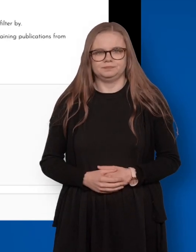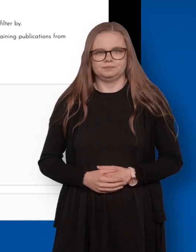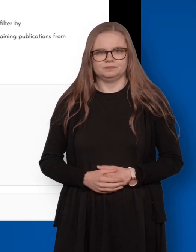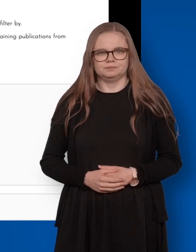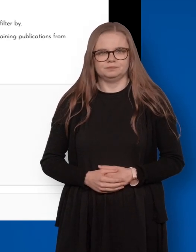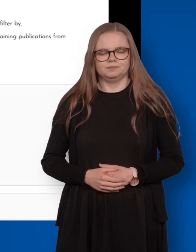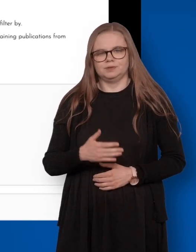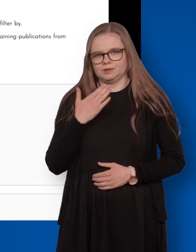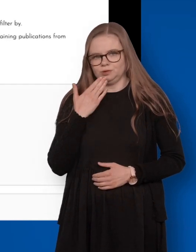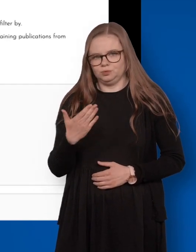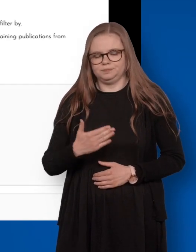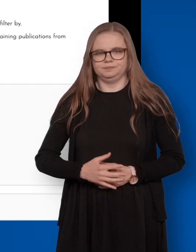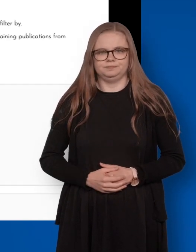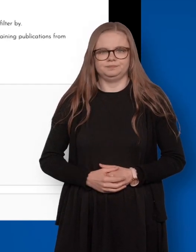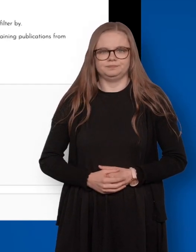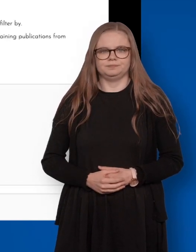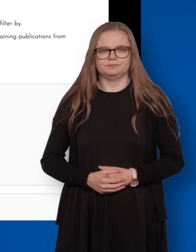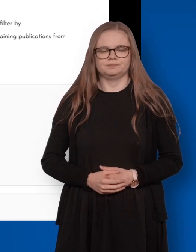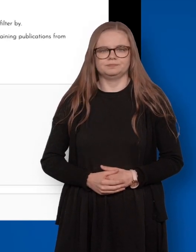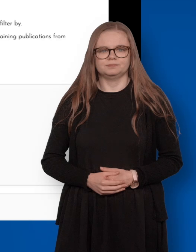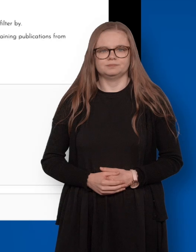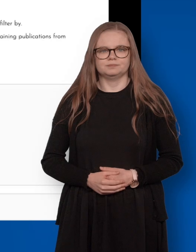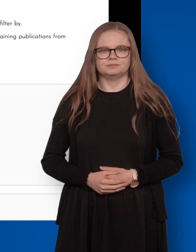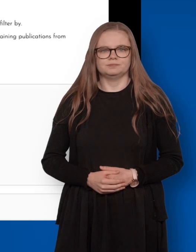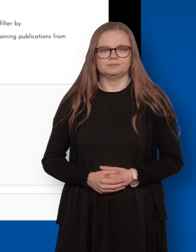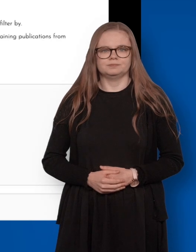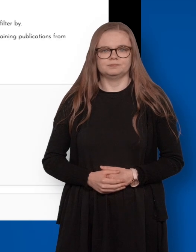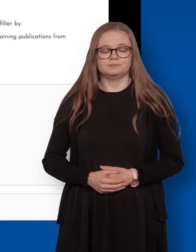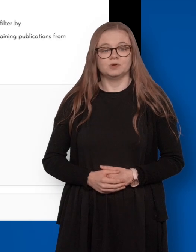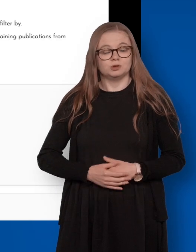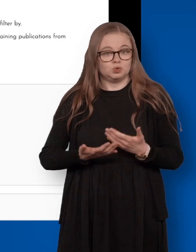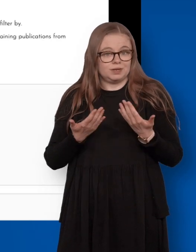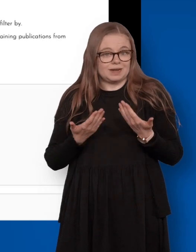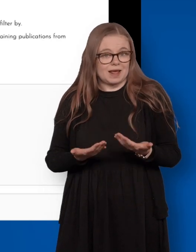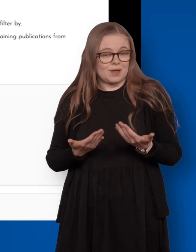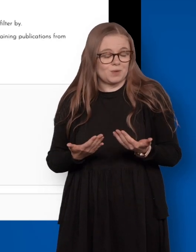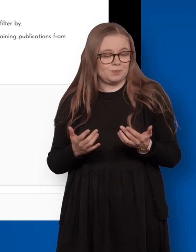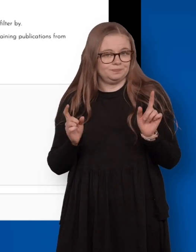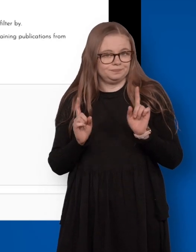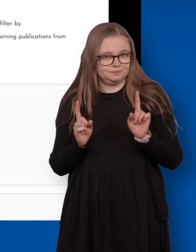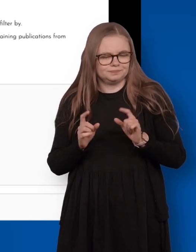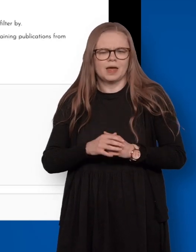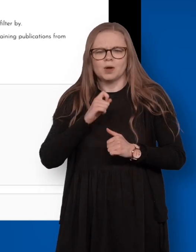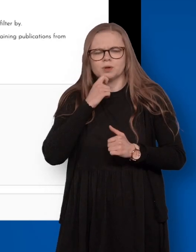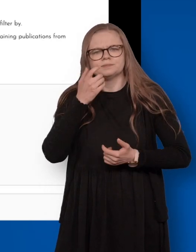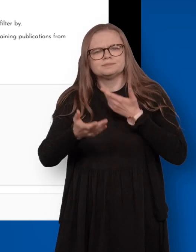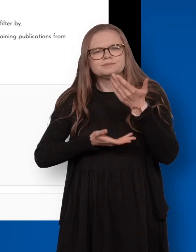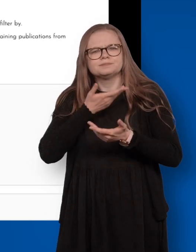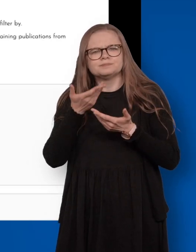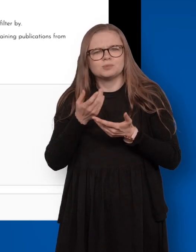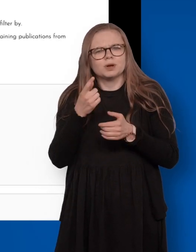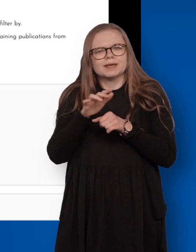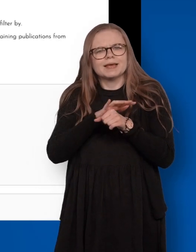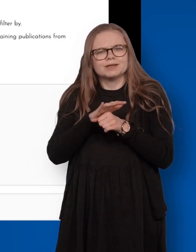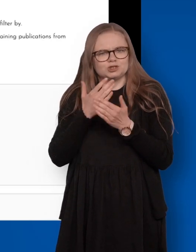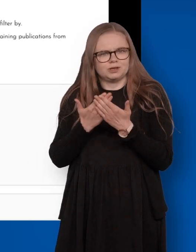much. Okay, so yes, what I'm going to do now is I'm going to step through a bit of a case study that